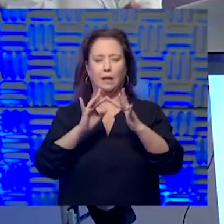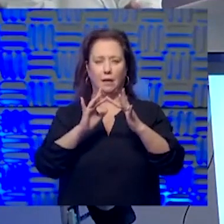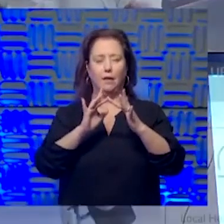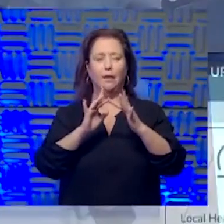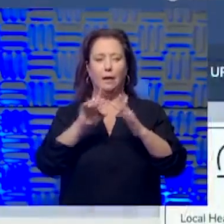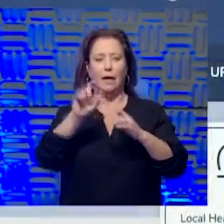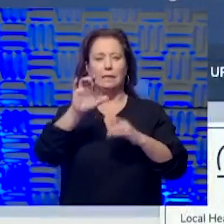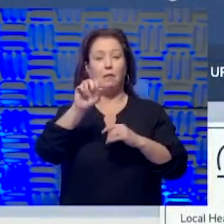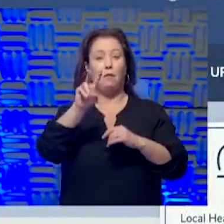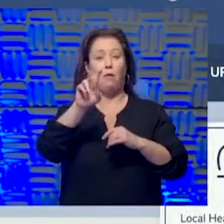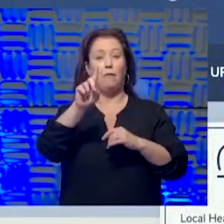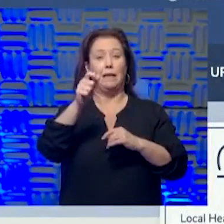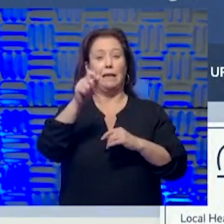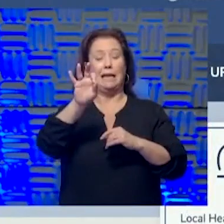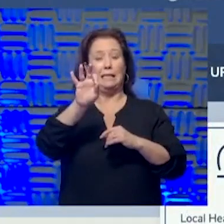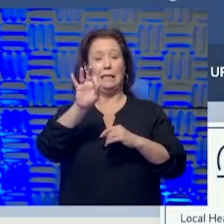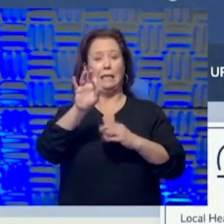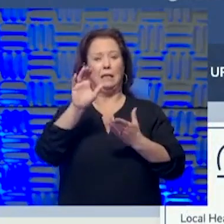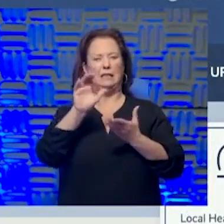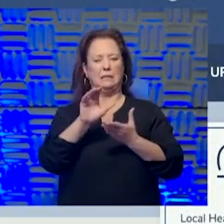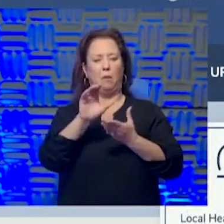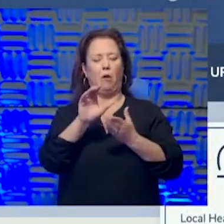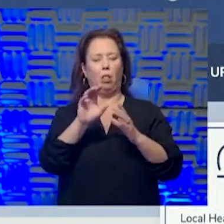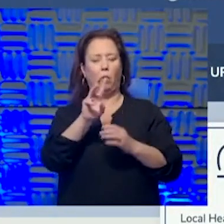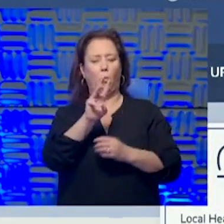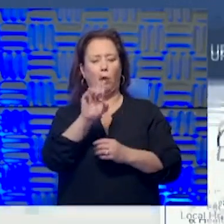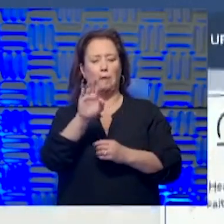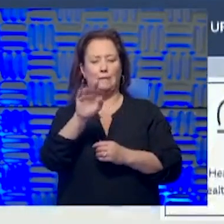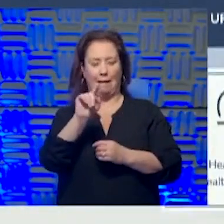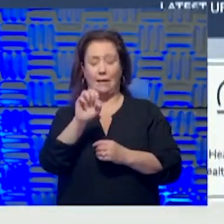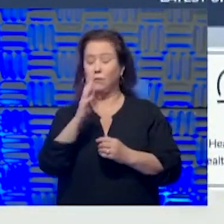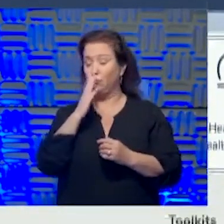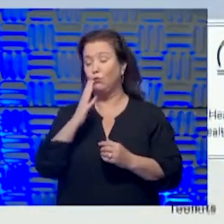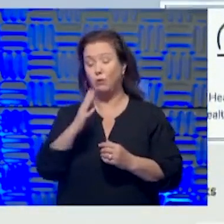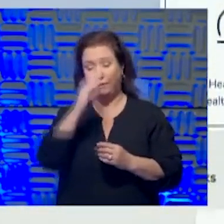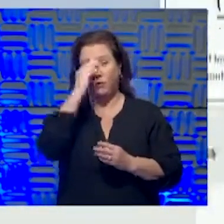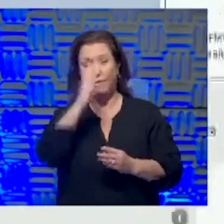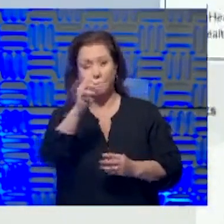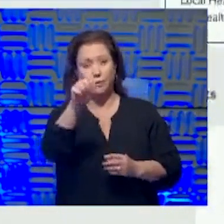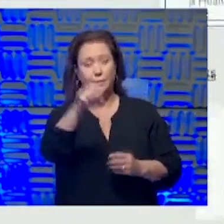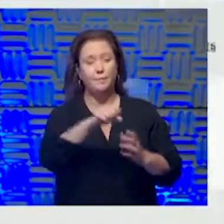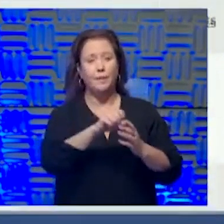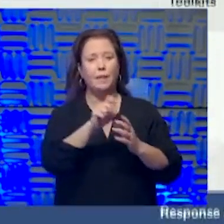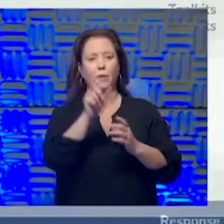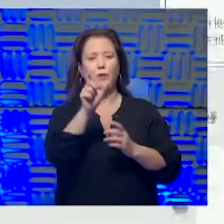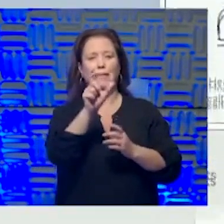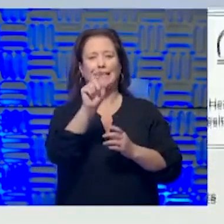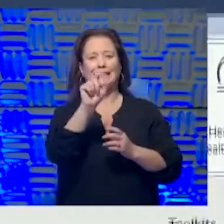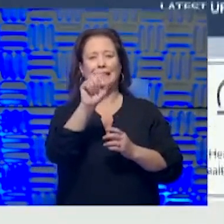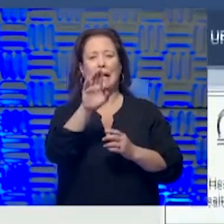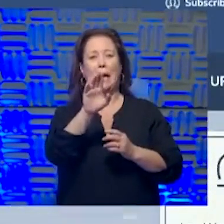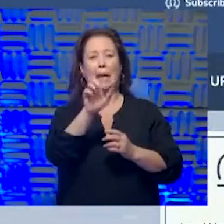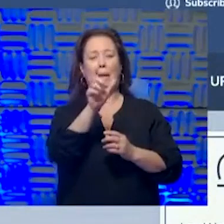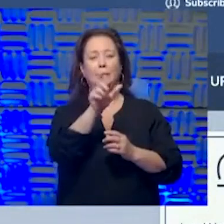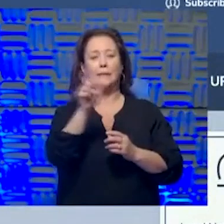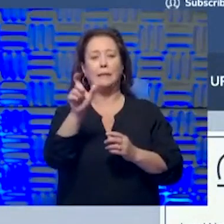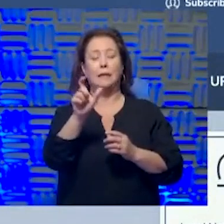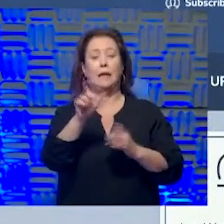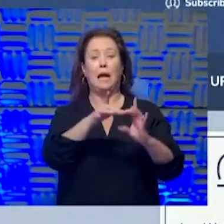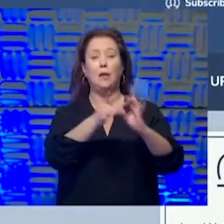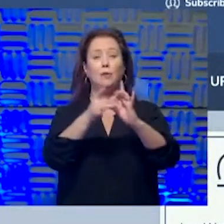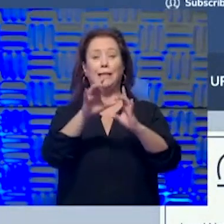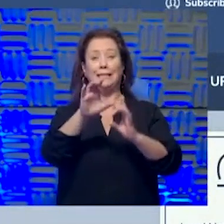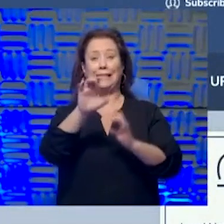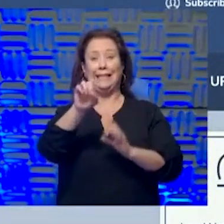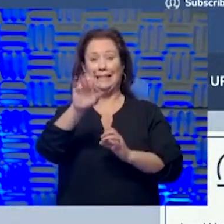a COVID-19 mini site within it. So it's really good, and there's a lot of tabs, and we link to the CDC a lot. I mean,